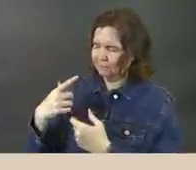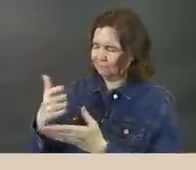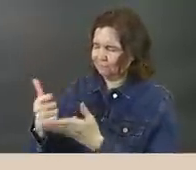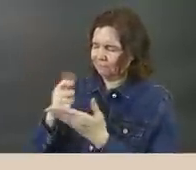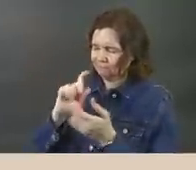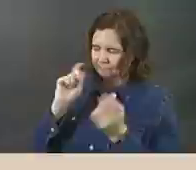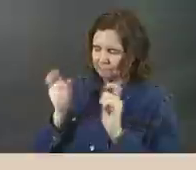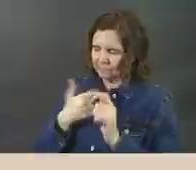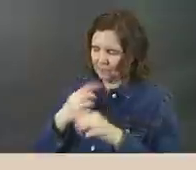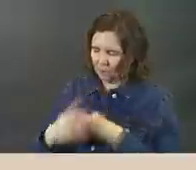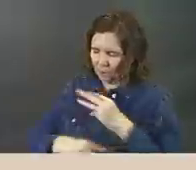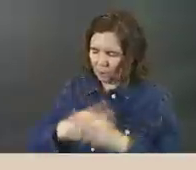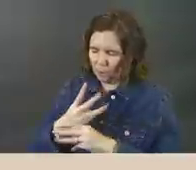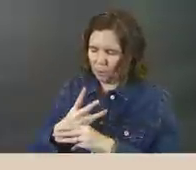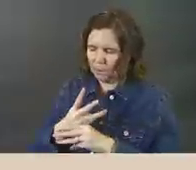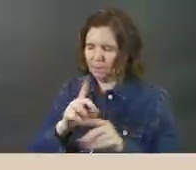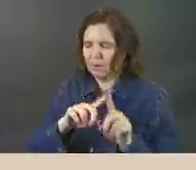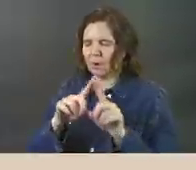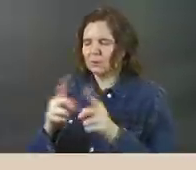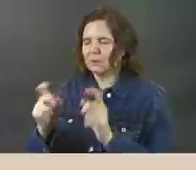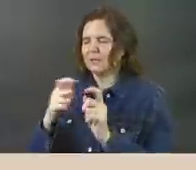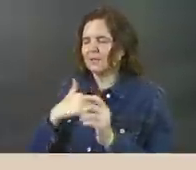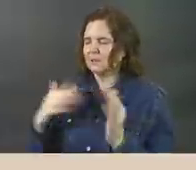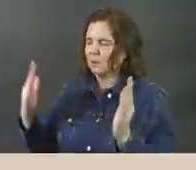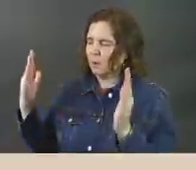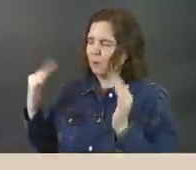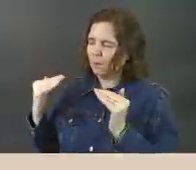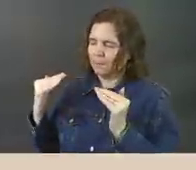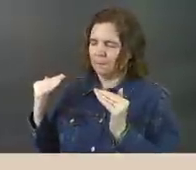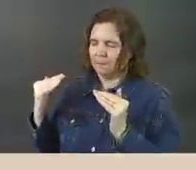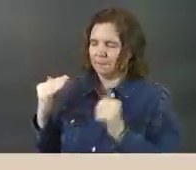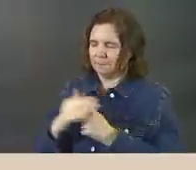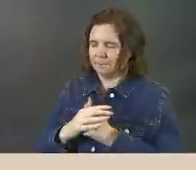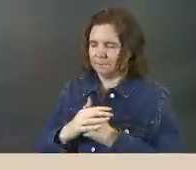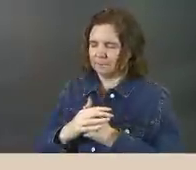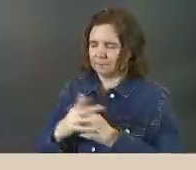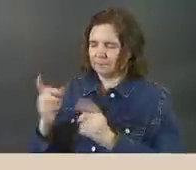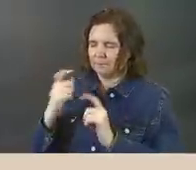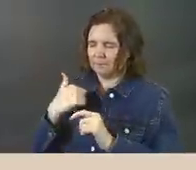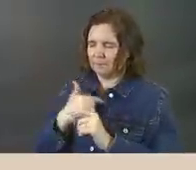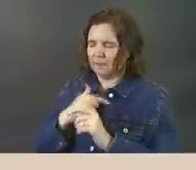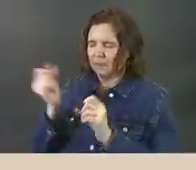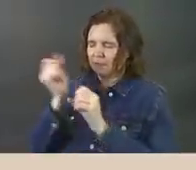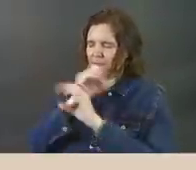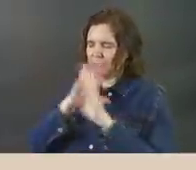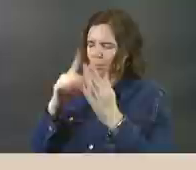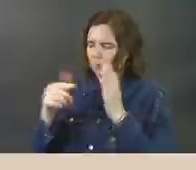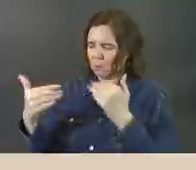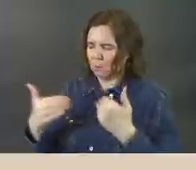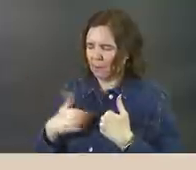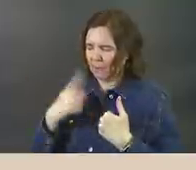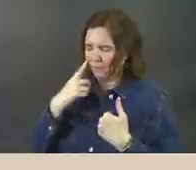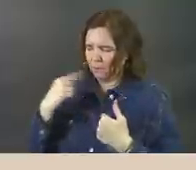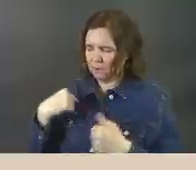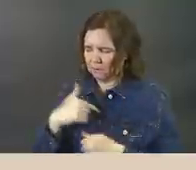us to change things in our world. But God, ultimately, give us a hope. God, give us a vision for what you